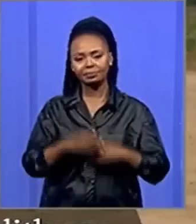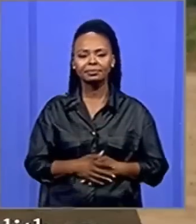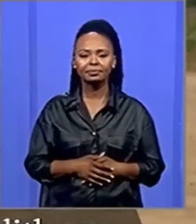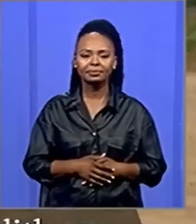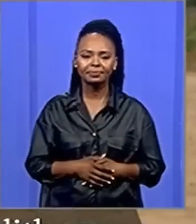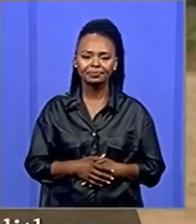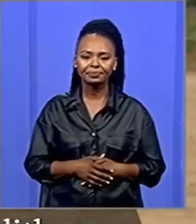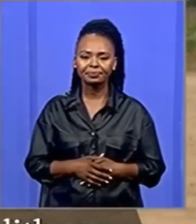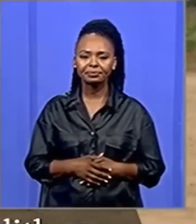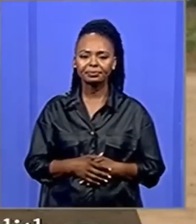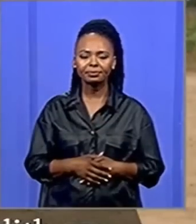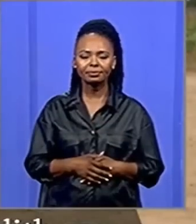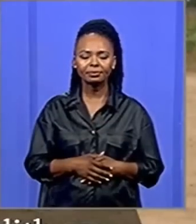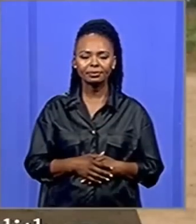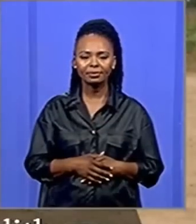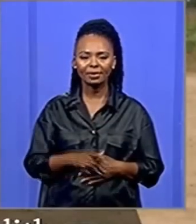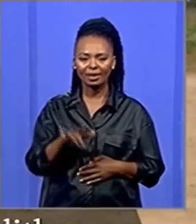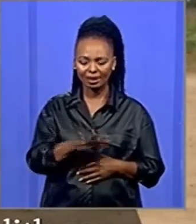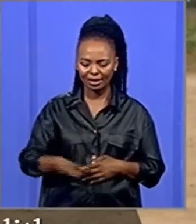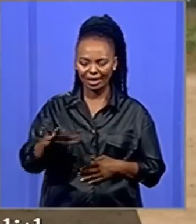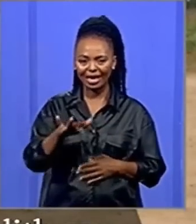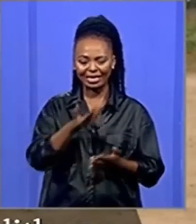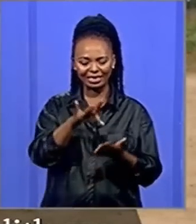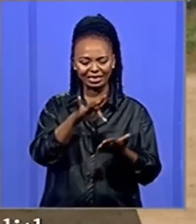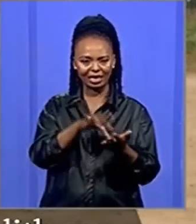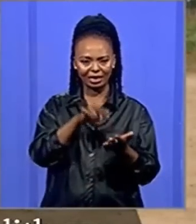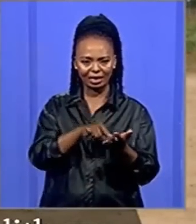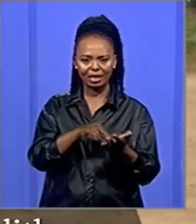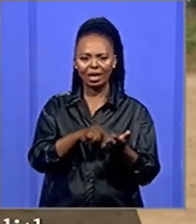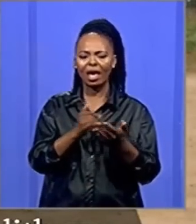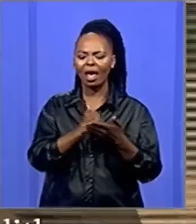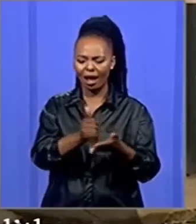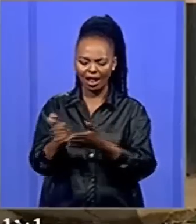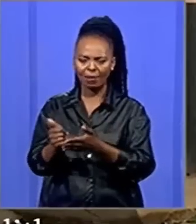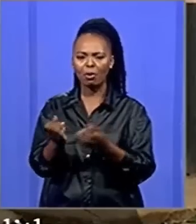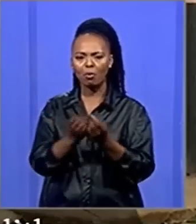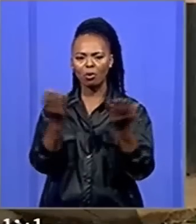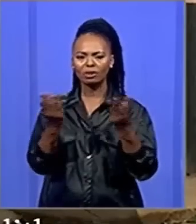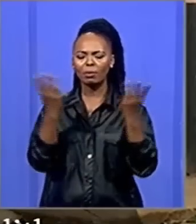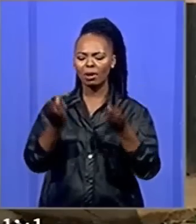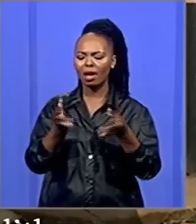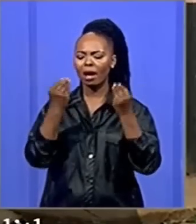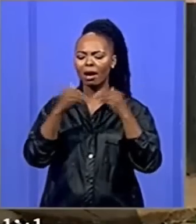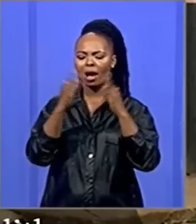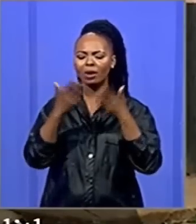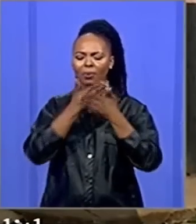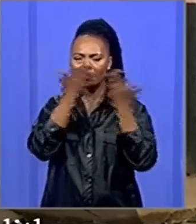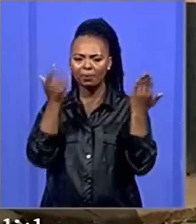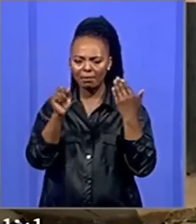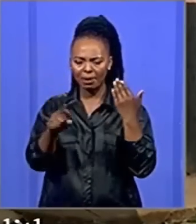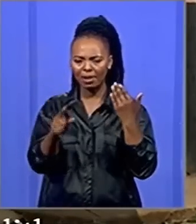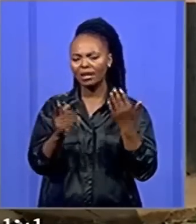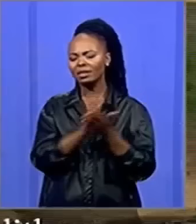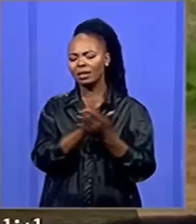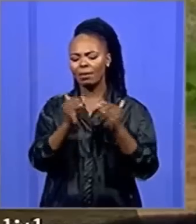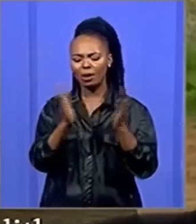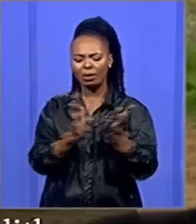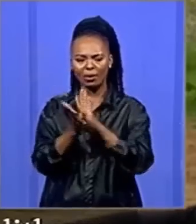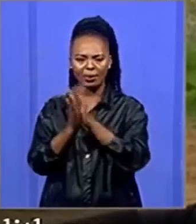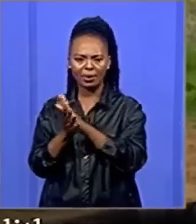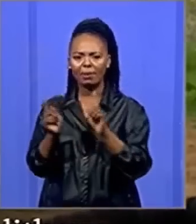lomfana. Le ha lena ke le bolukile mahlatsipa dikgola. Empa mangata mahlatsipa a sa itsamaetse mona ka lebaka la kgello ya